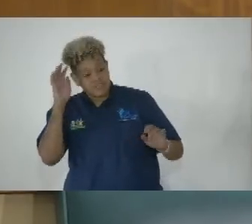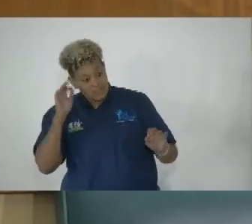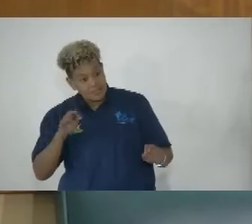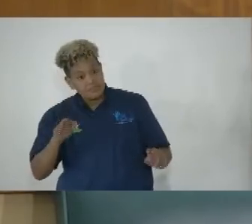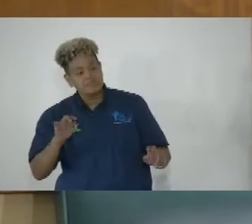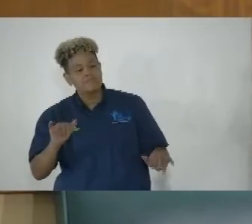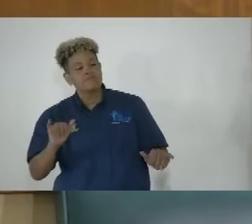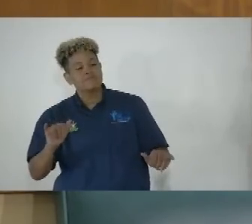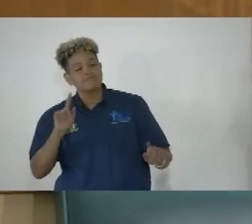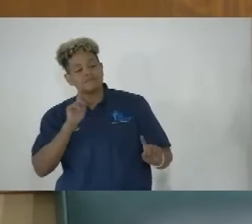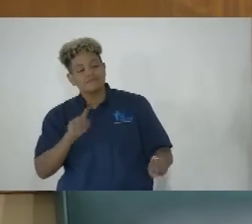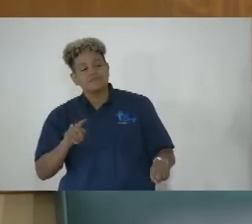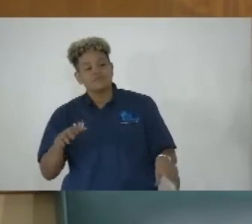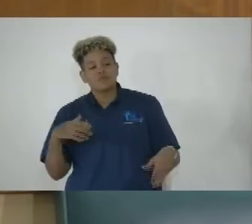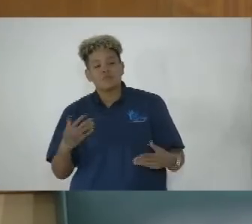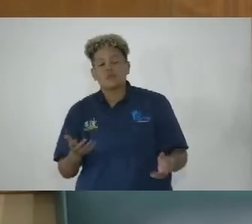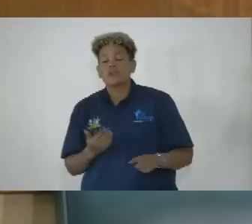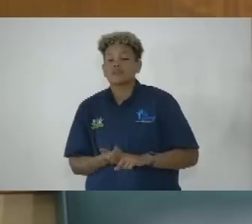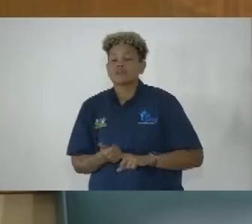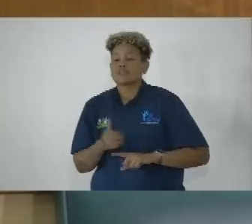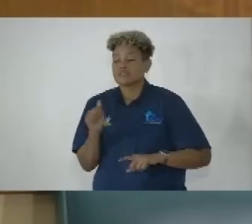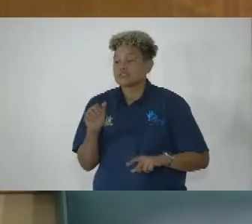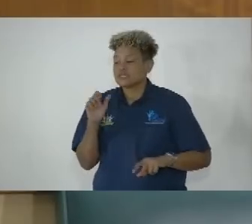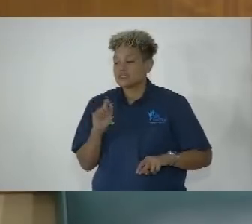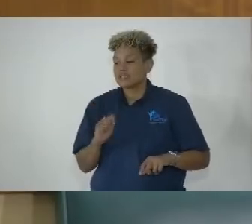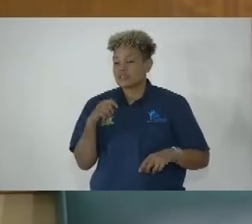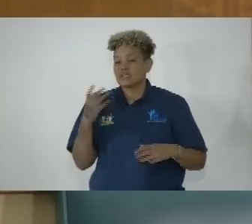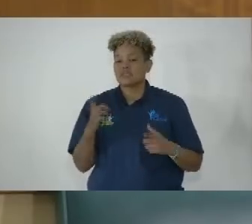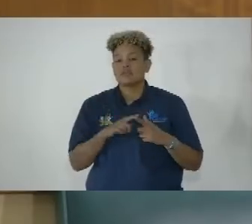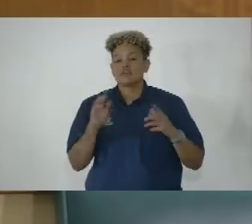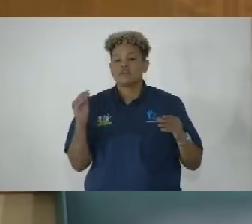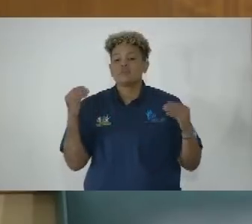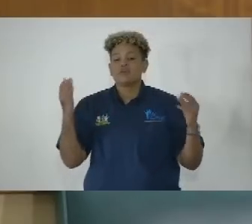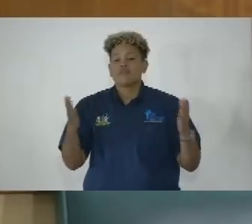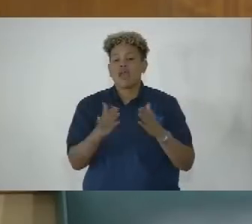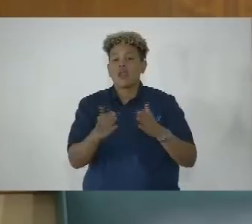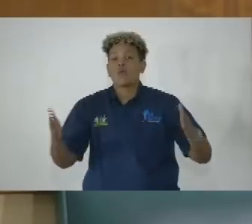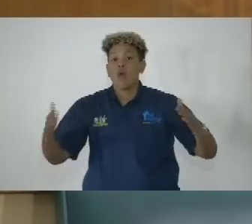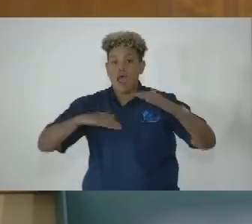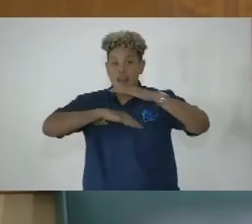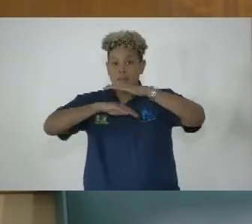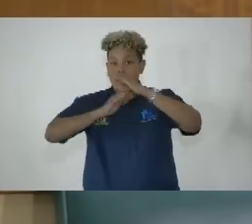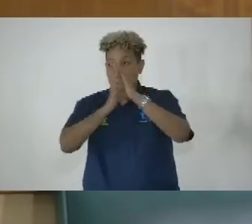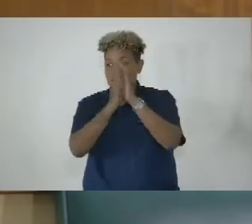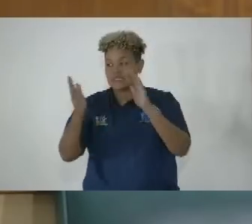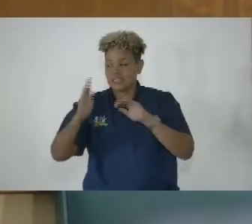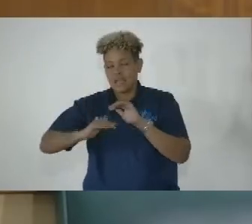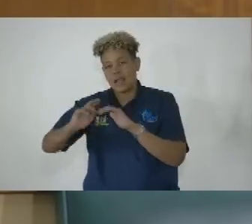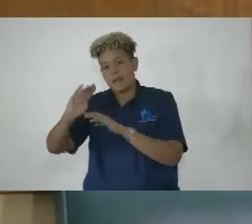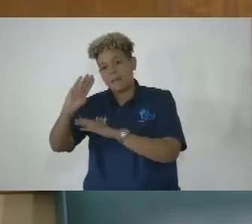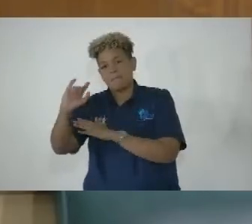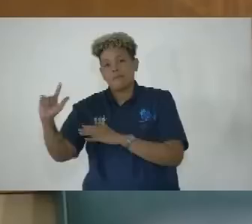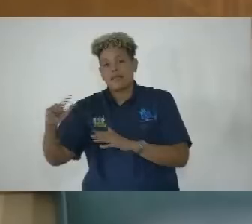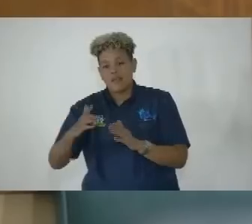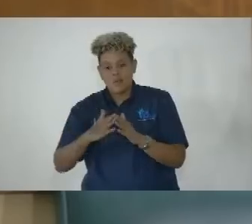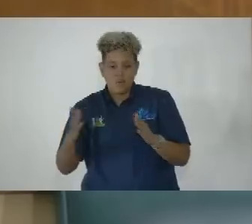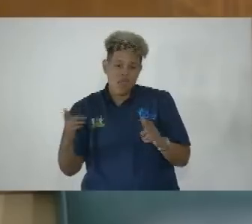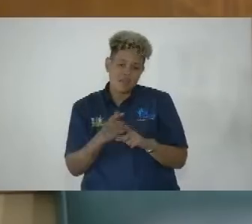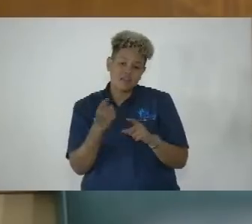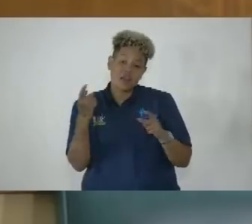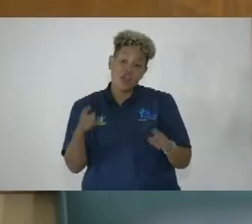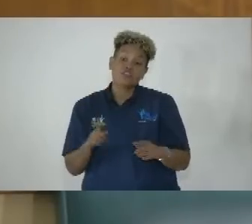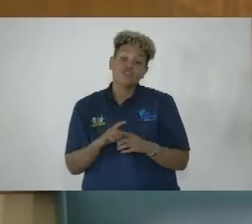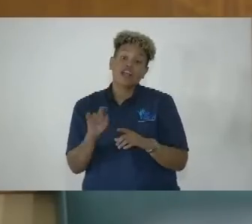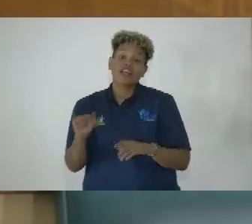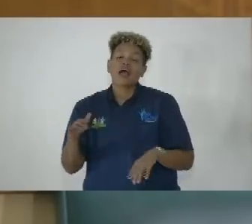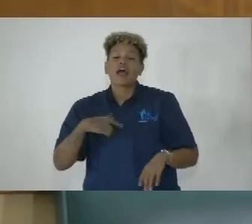therefore, is that the Act provides a wider basis than the bill. Consequent on that,